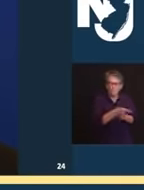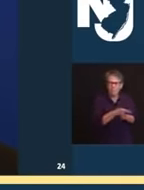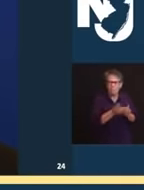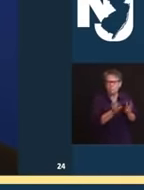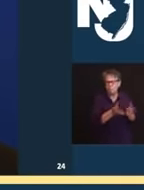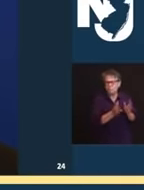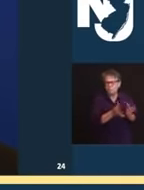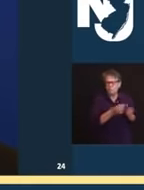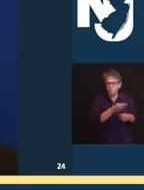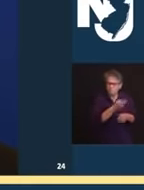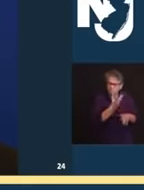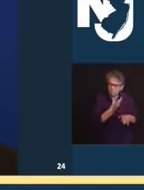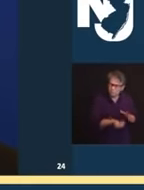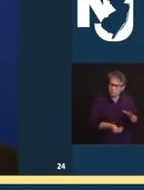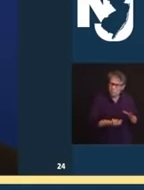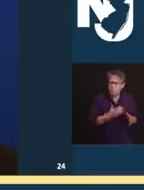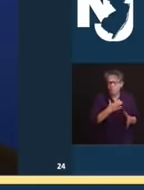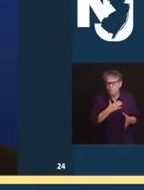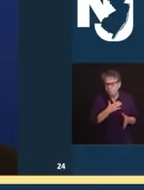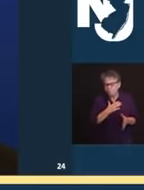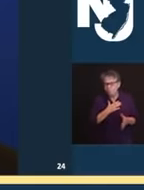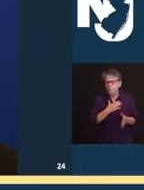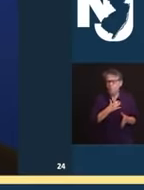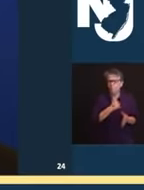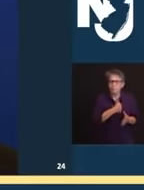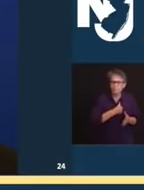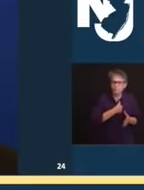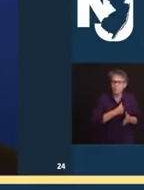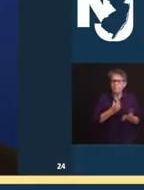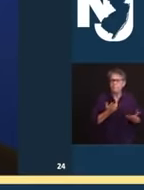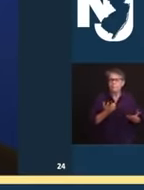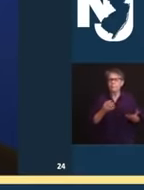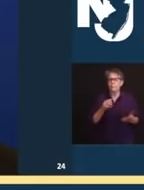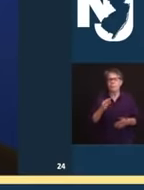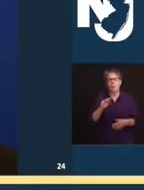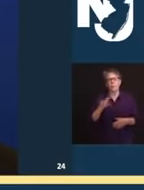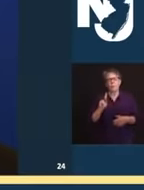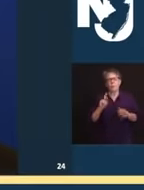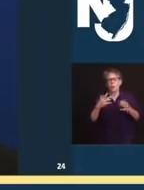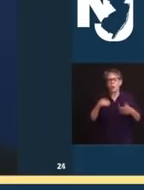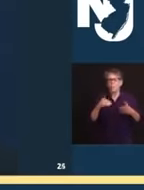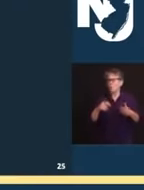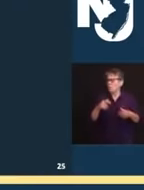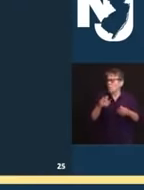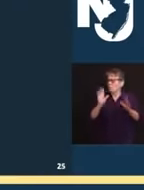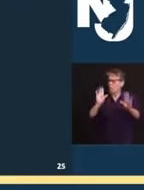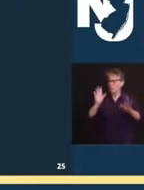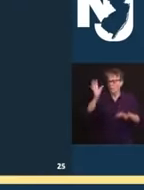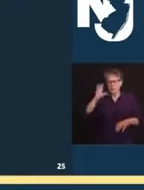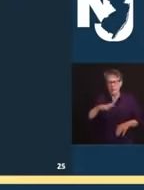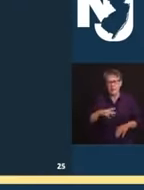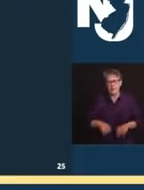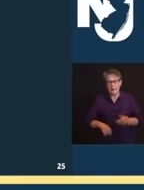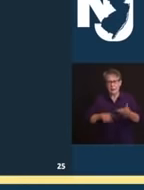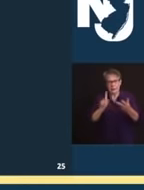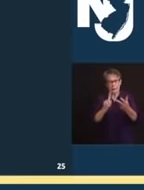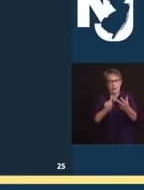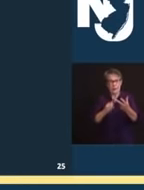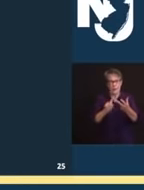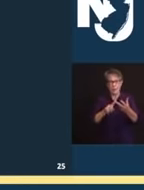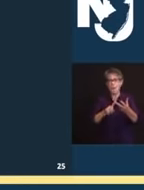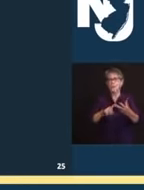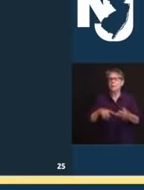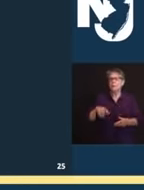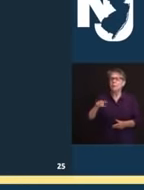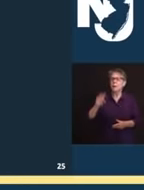out and left a message for Christy this morning. Mark was a giant. And lastly, we have to acknowledge the passing of Bloomingdale